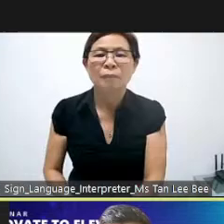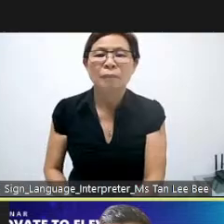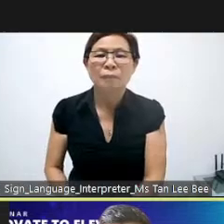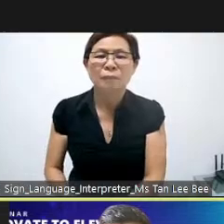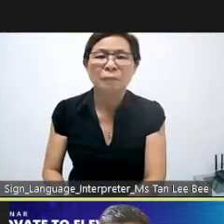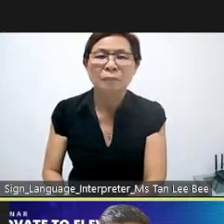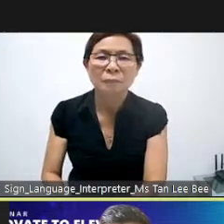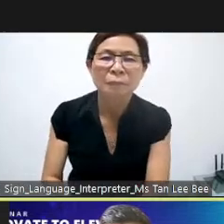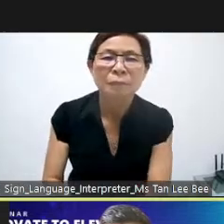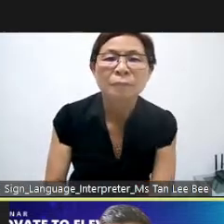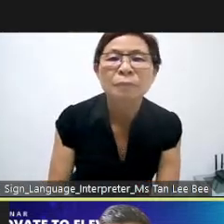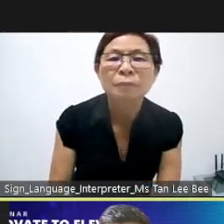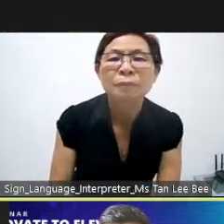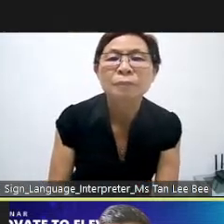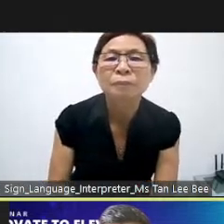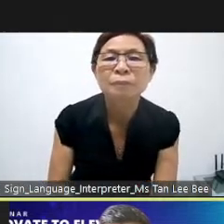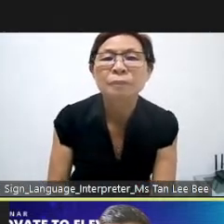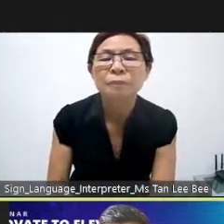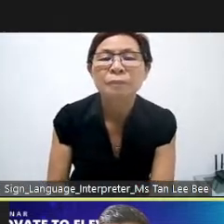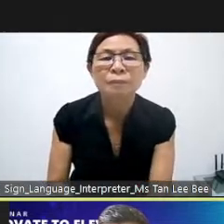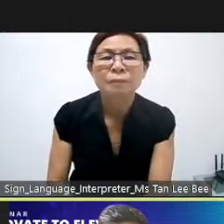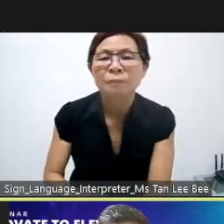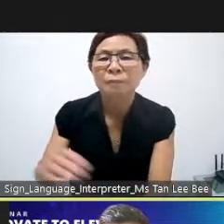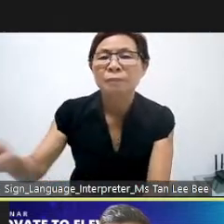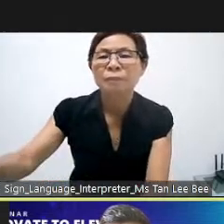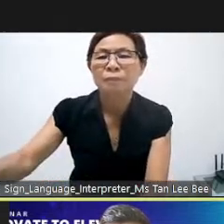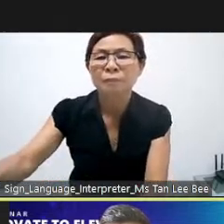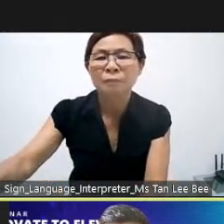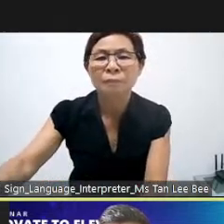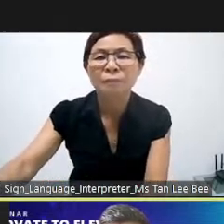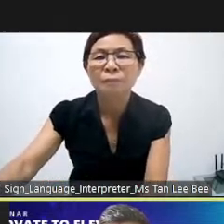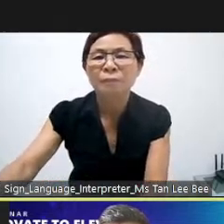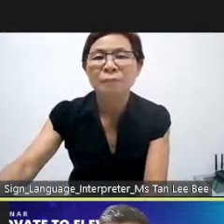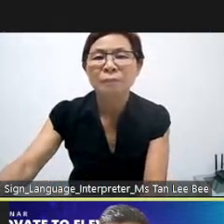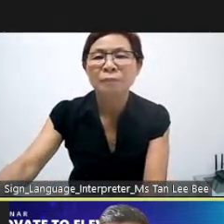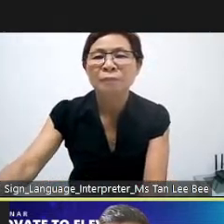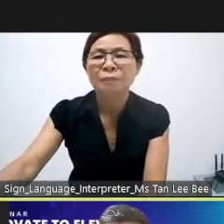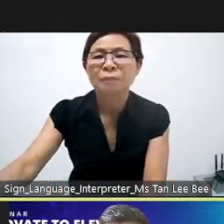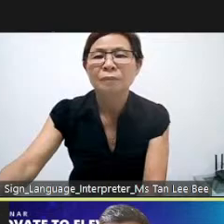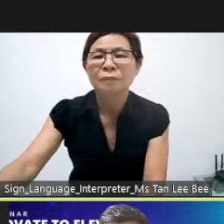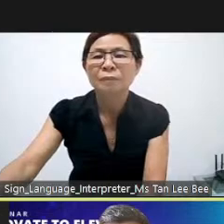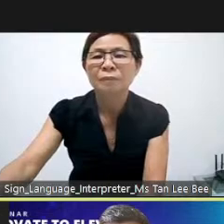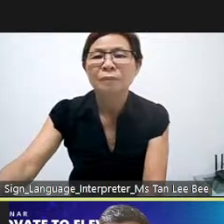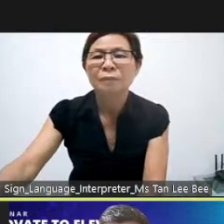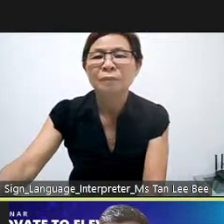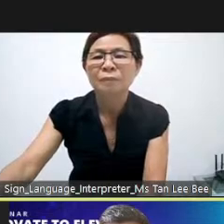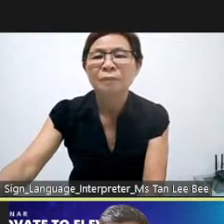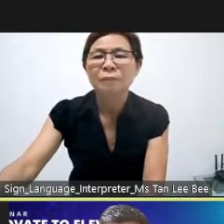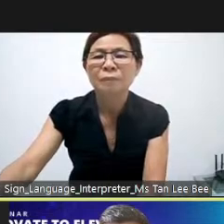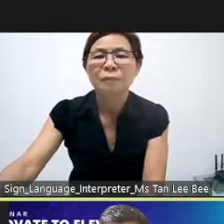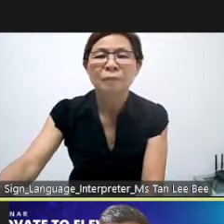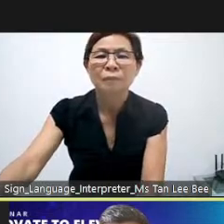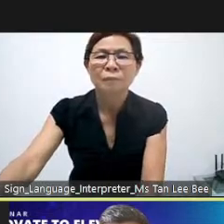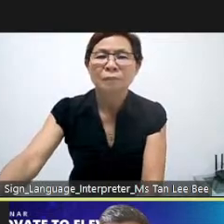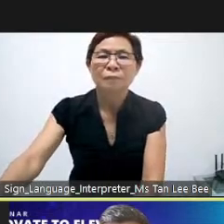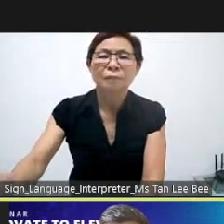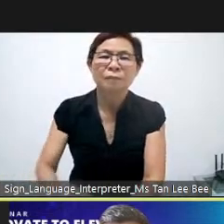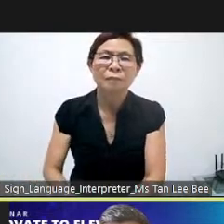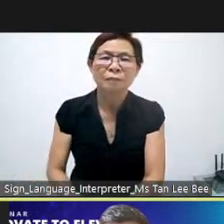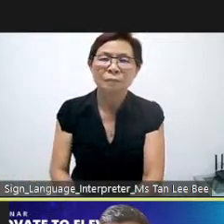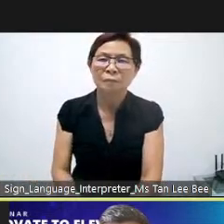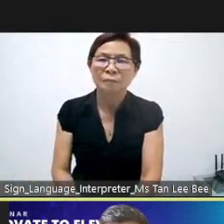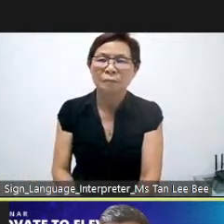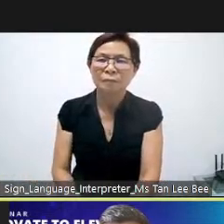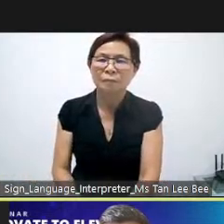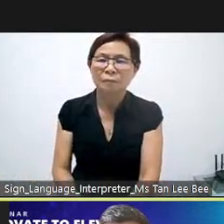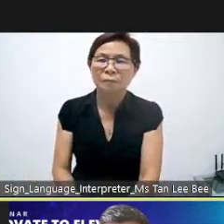be improved? The study made use of the descriptive developmental research design, utilizing the analysis,